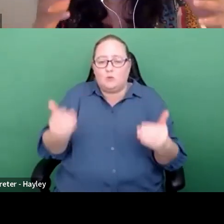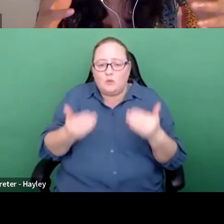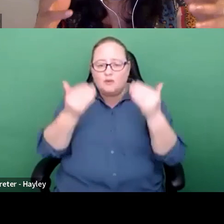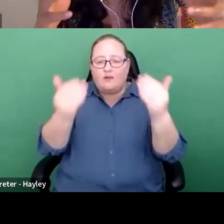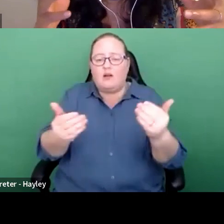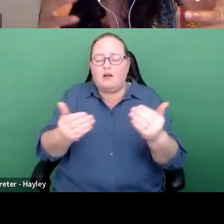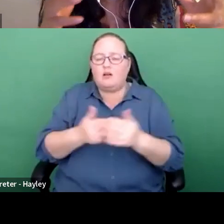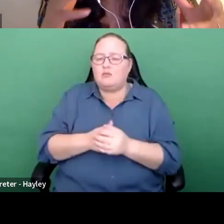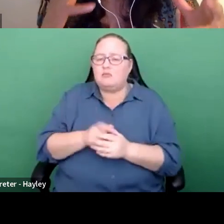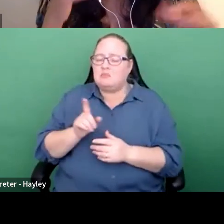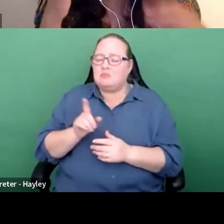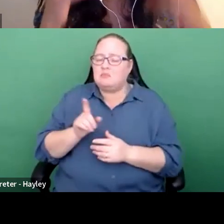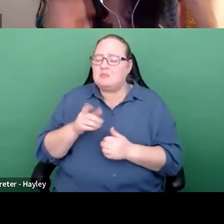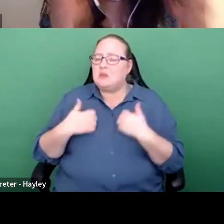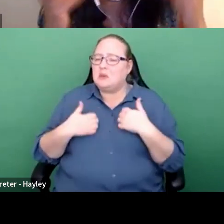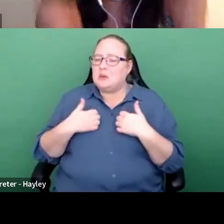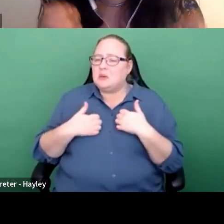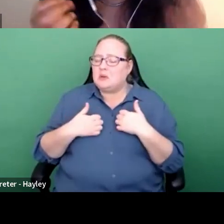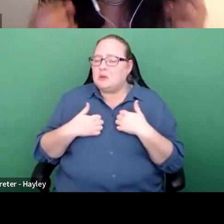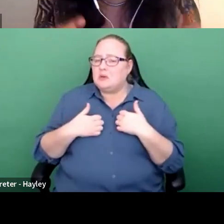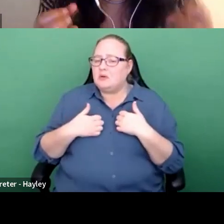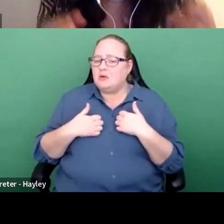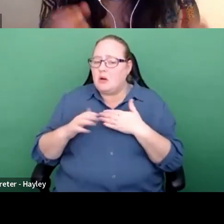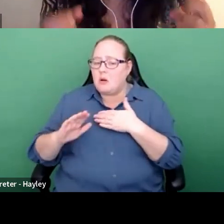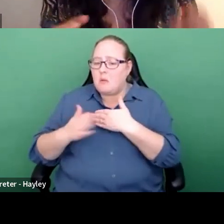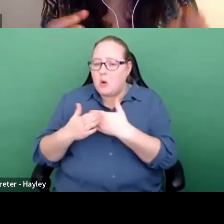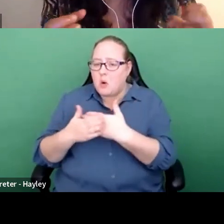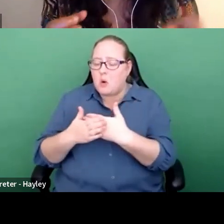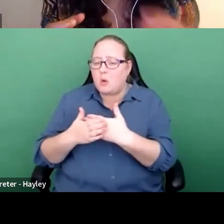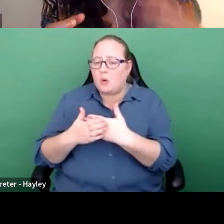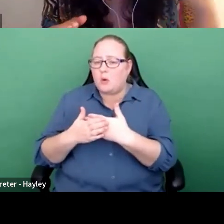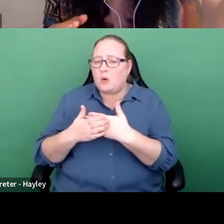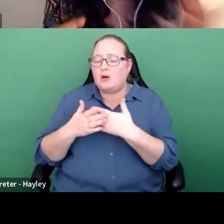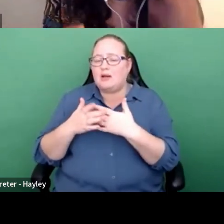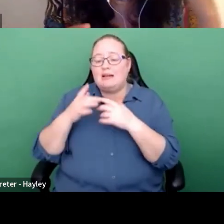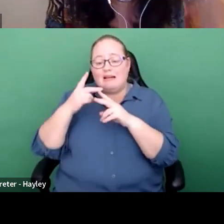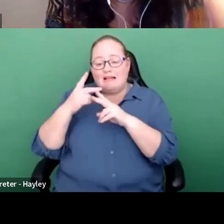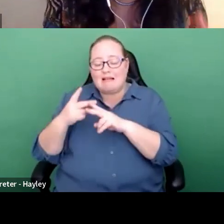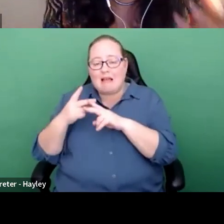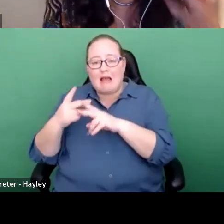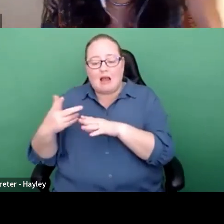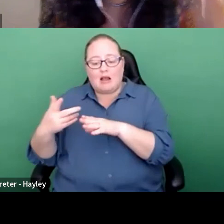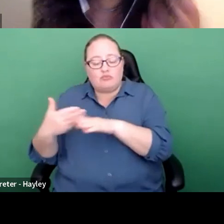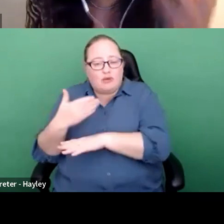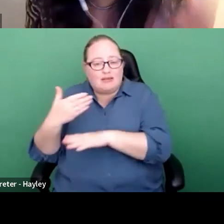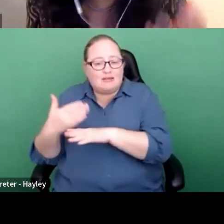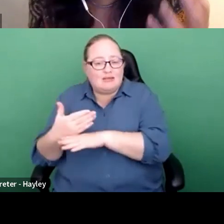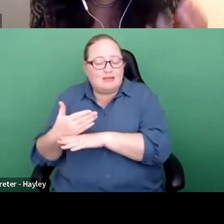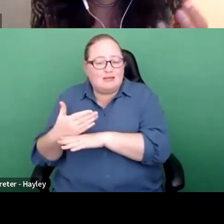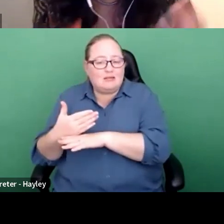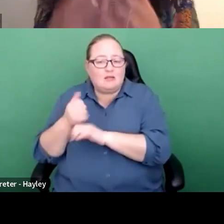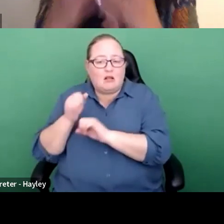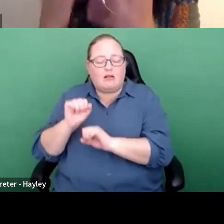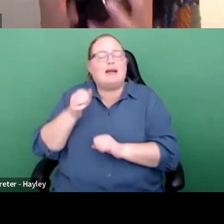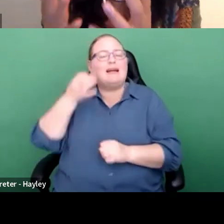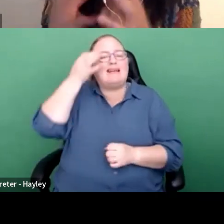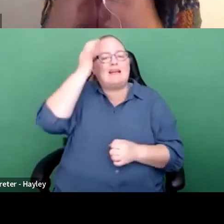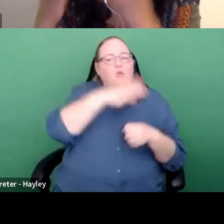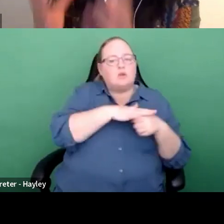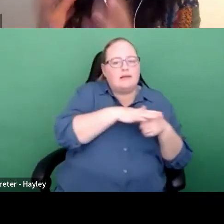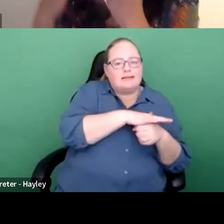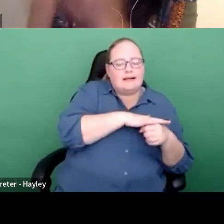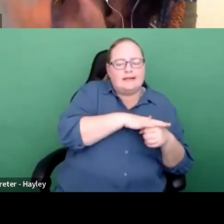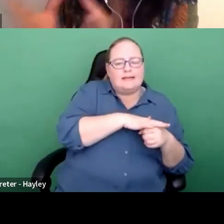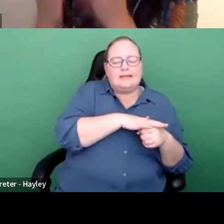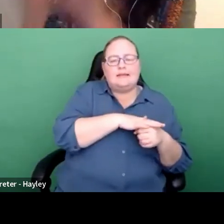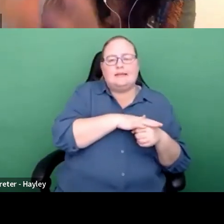hear more from you about the different kinds of practices of care that you find like in the council estates versus these kind